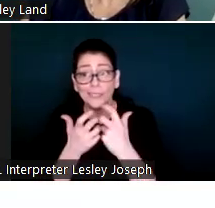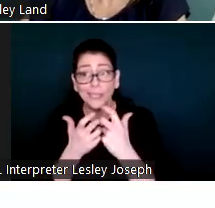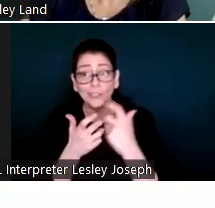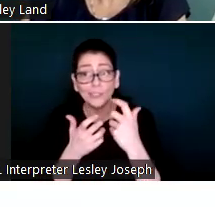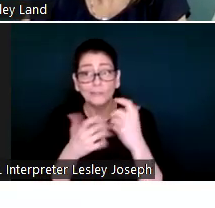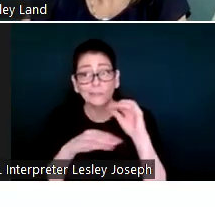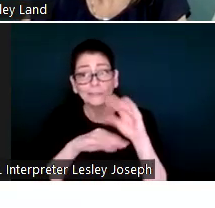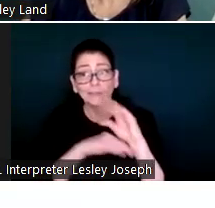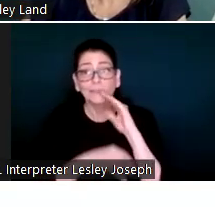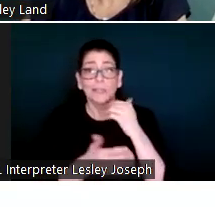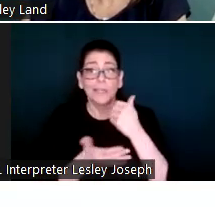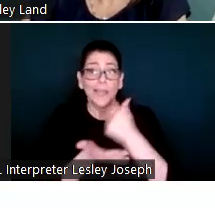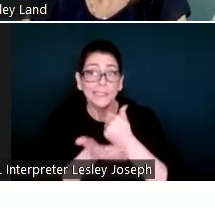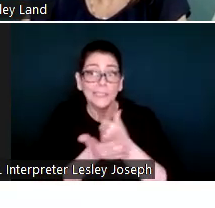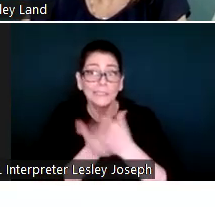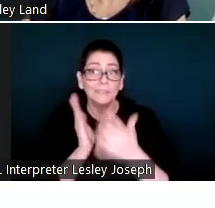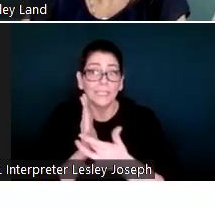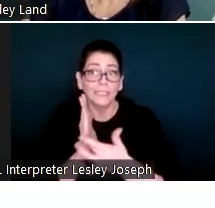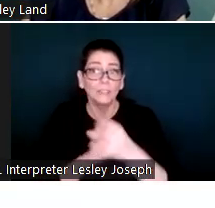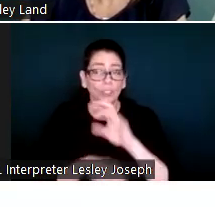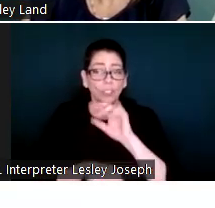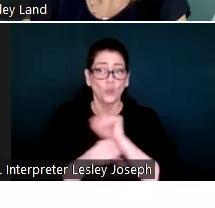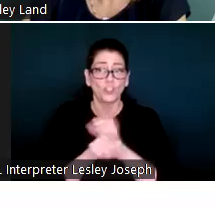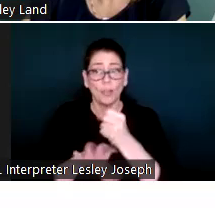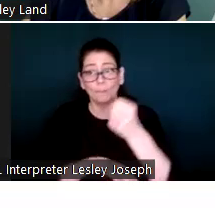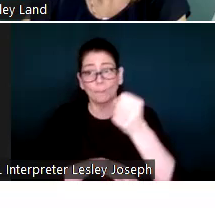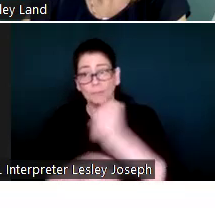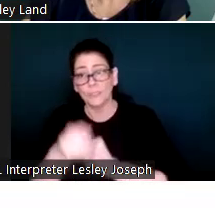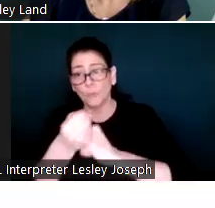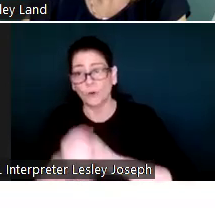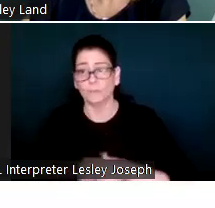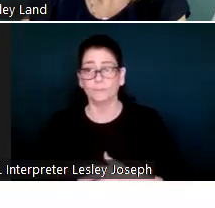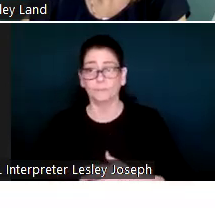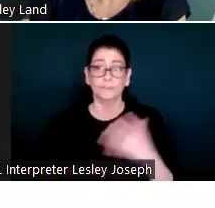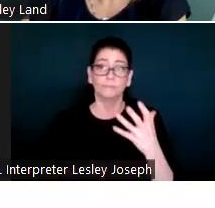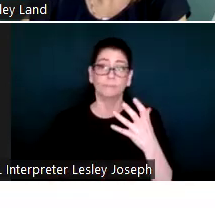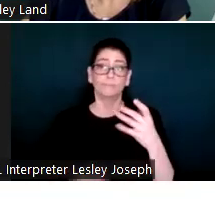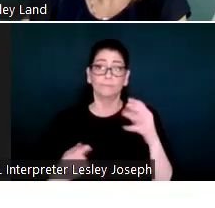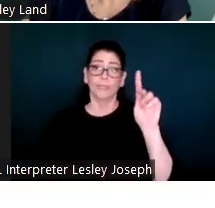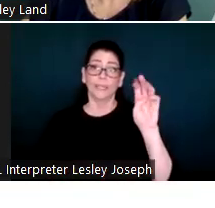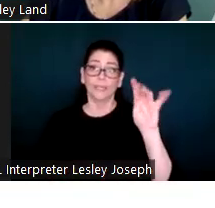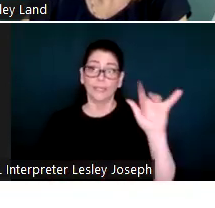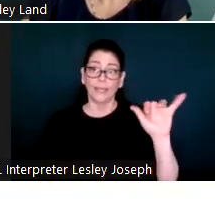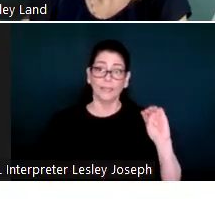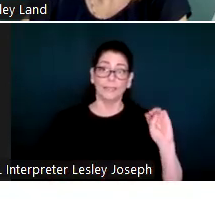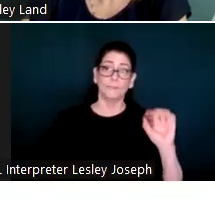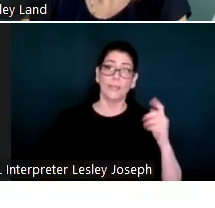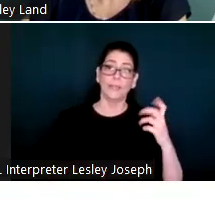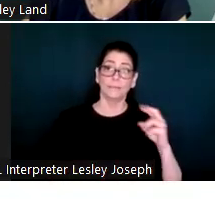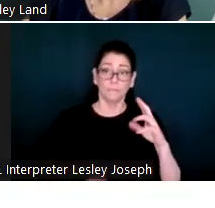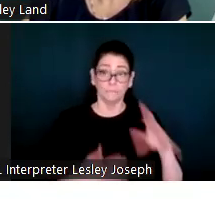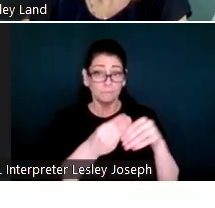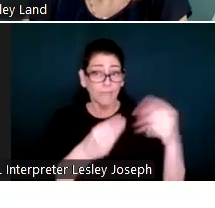assistive technology or even job placement supports. What would you all add, Kelly or Megan?